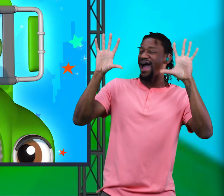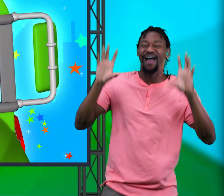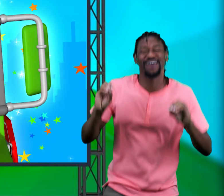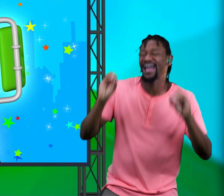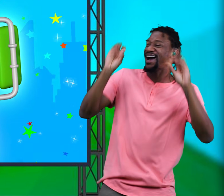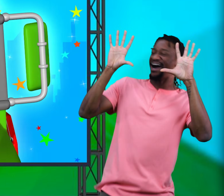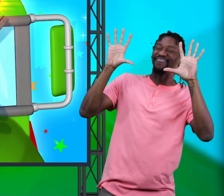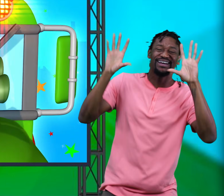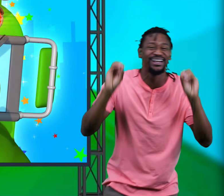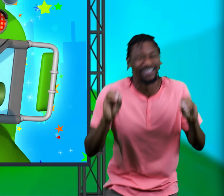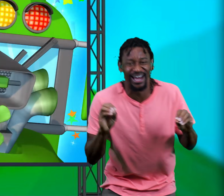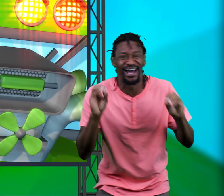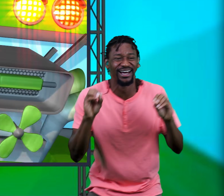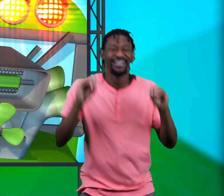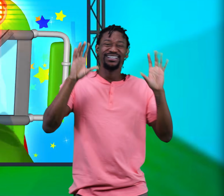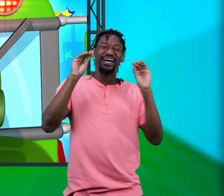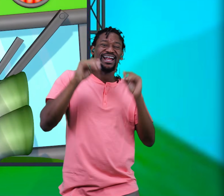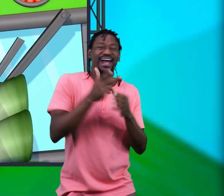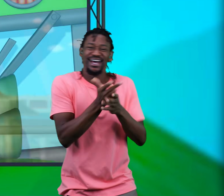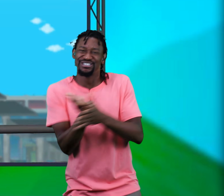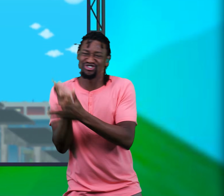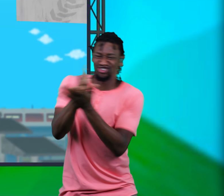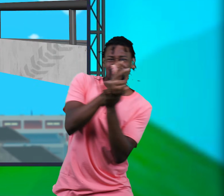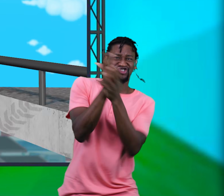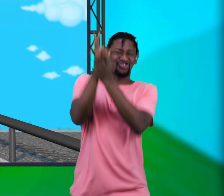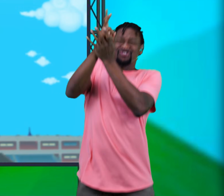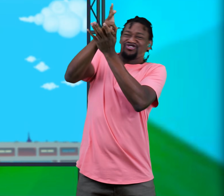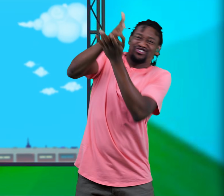off, on, off, on, off, on and off.